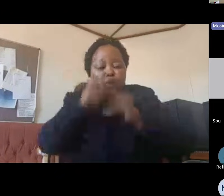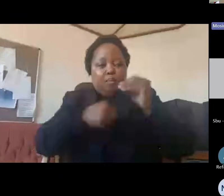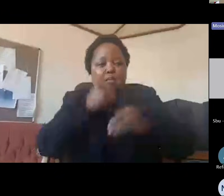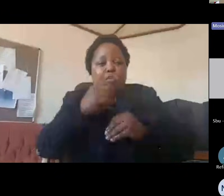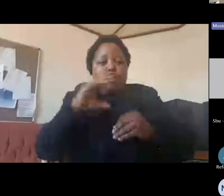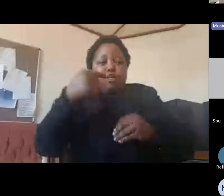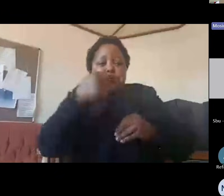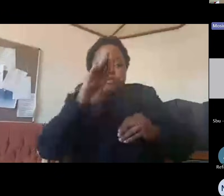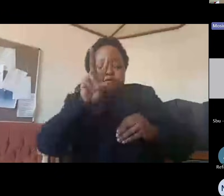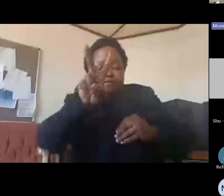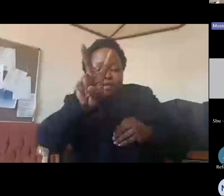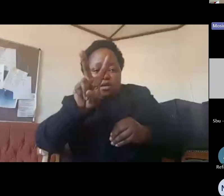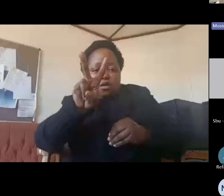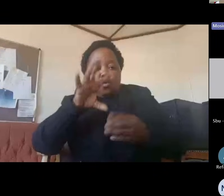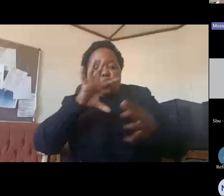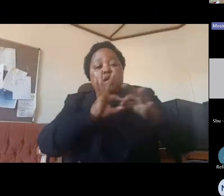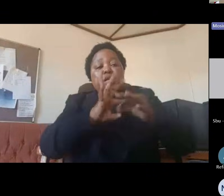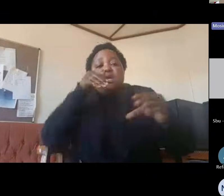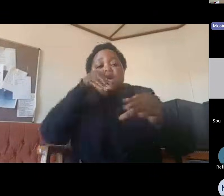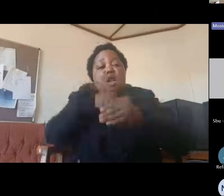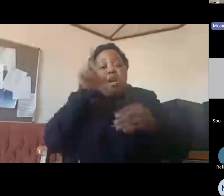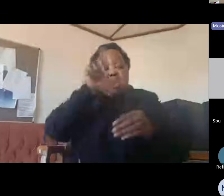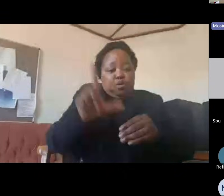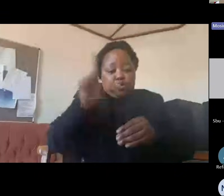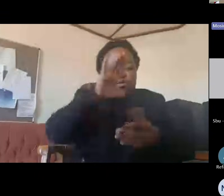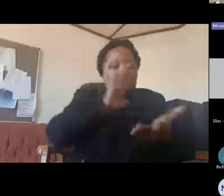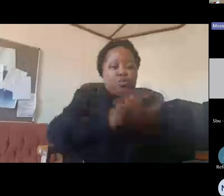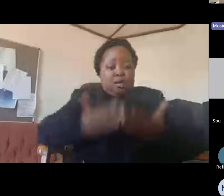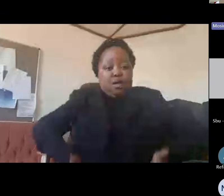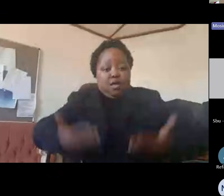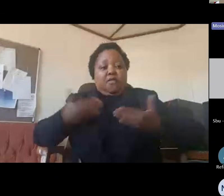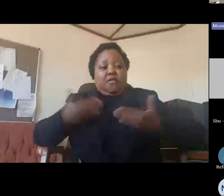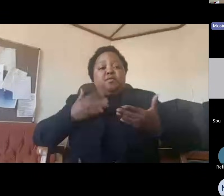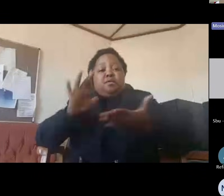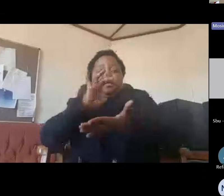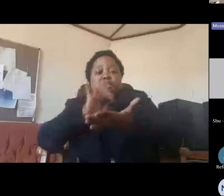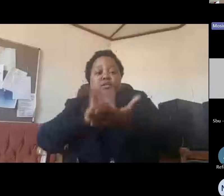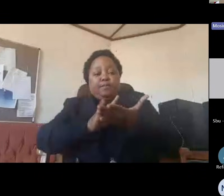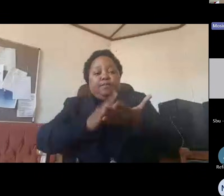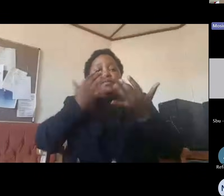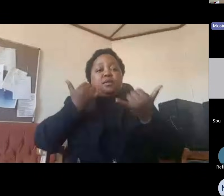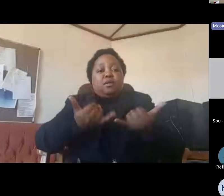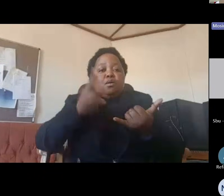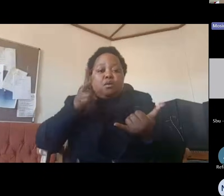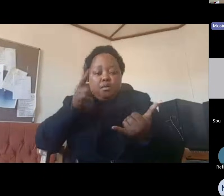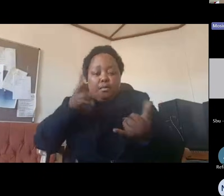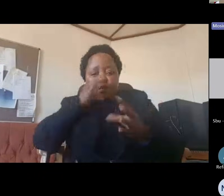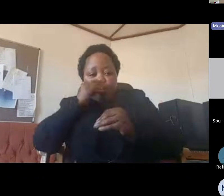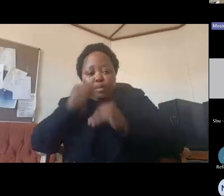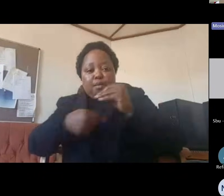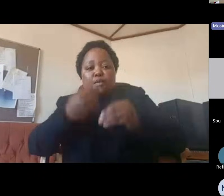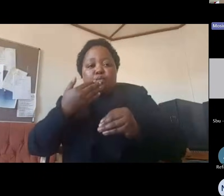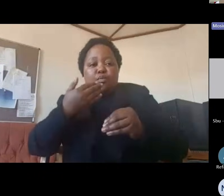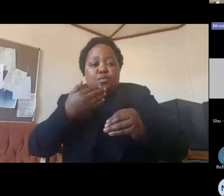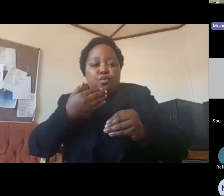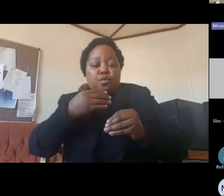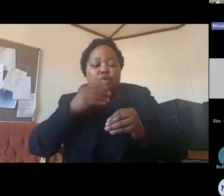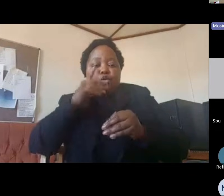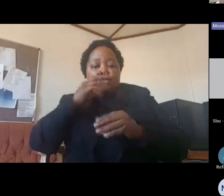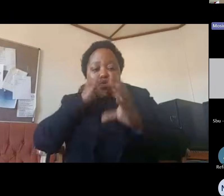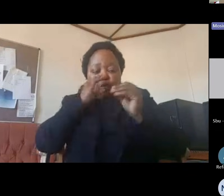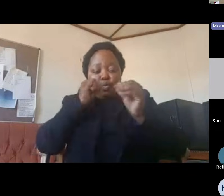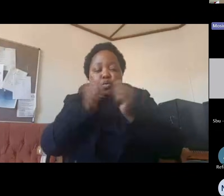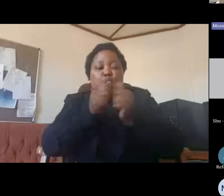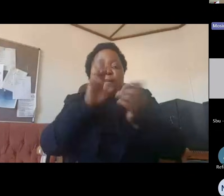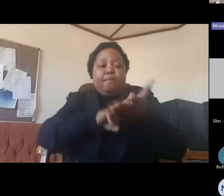zooming into the health sector. So we went on to Mel Fifi, where she was presenting